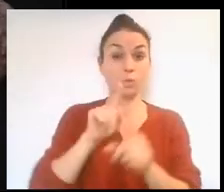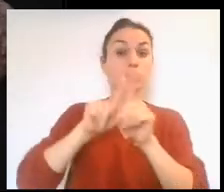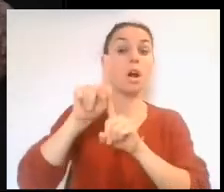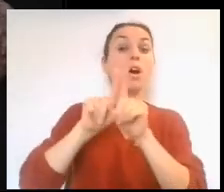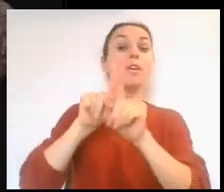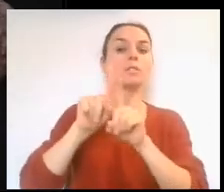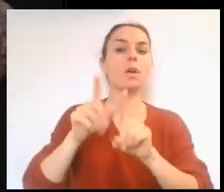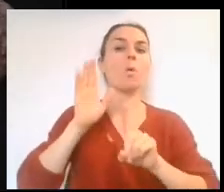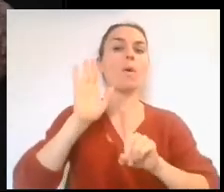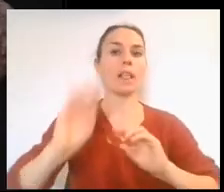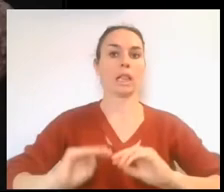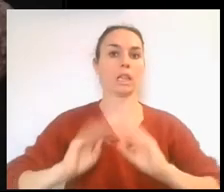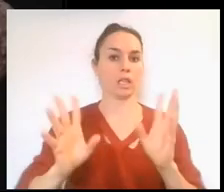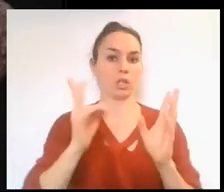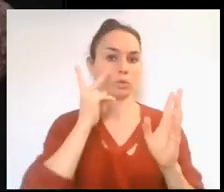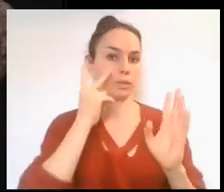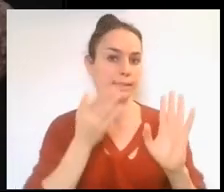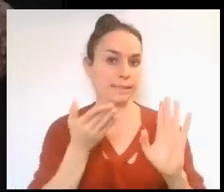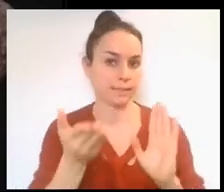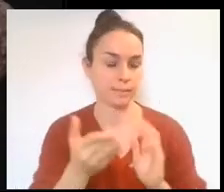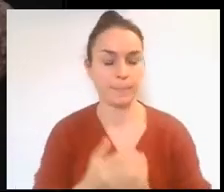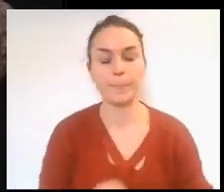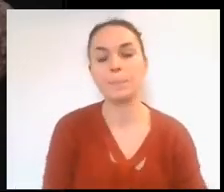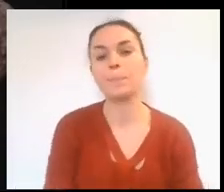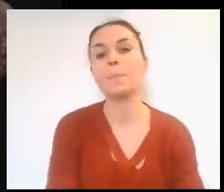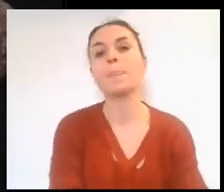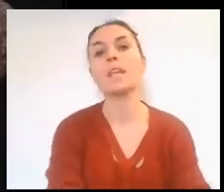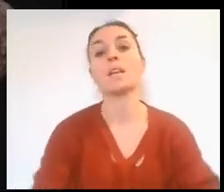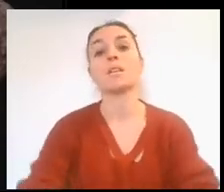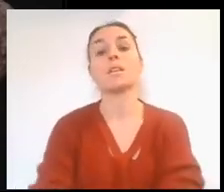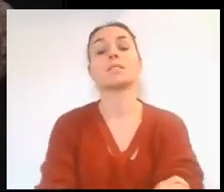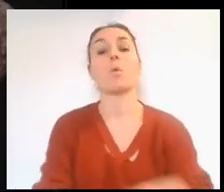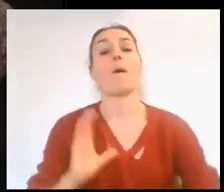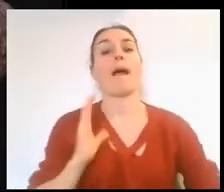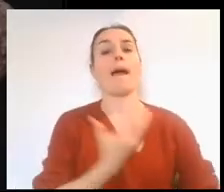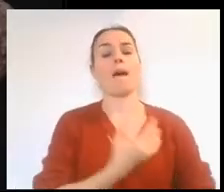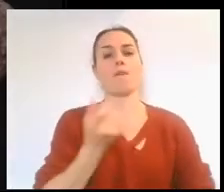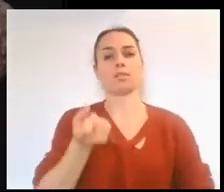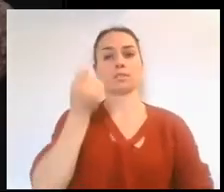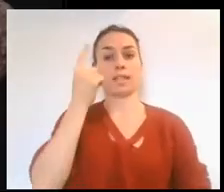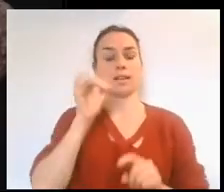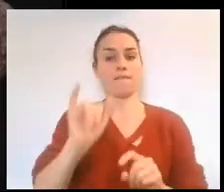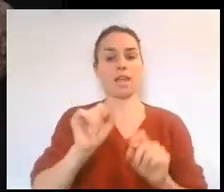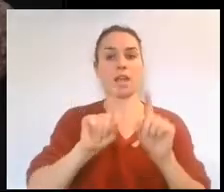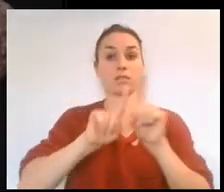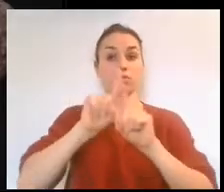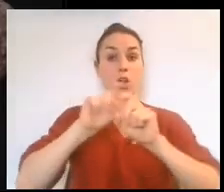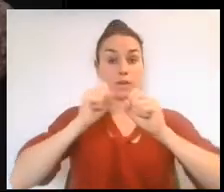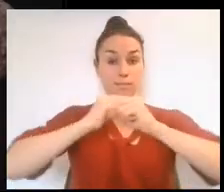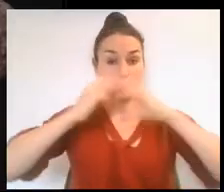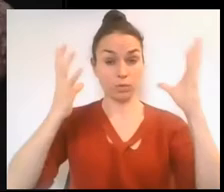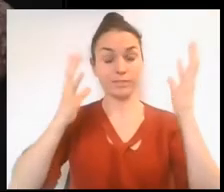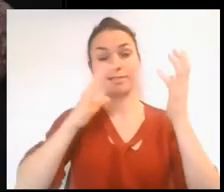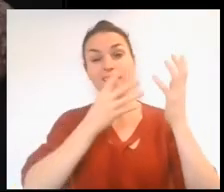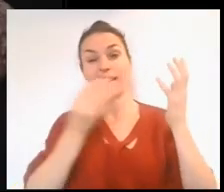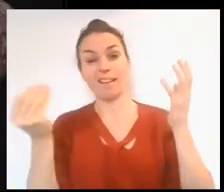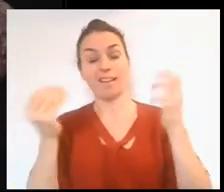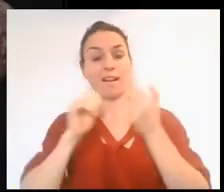So our understanding of both these stellar explosions and how stars form has really been advanced